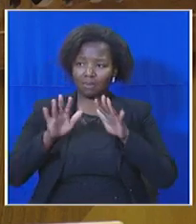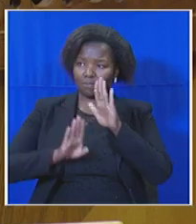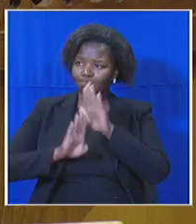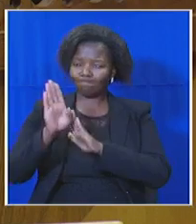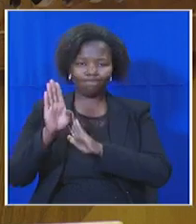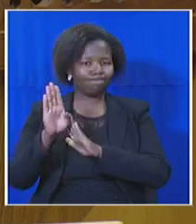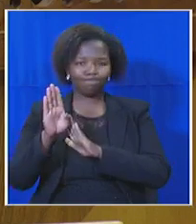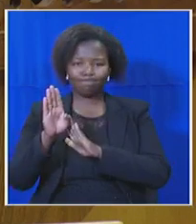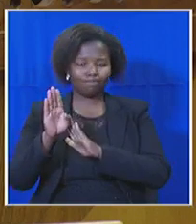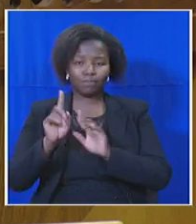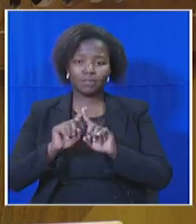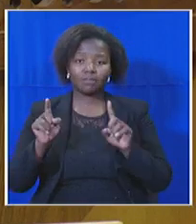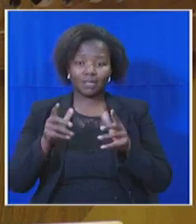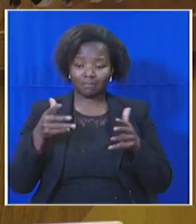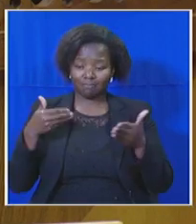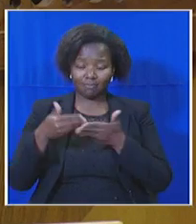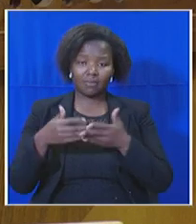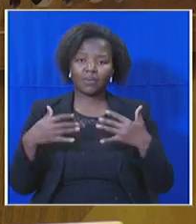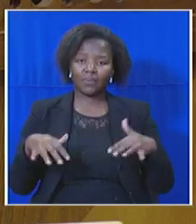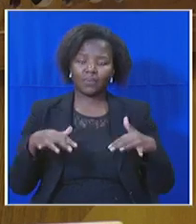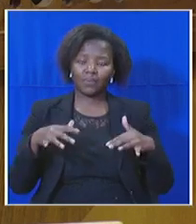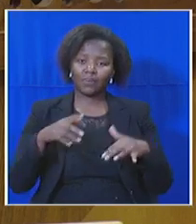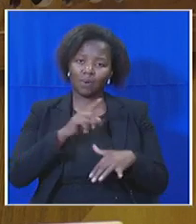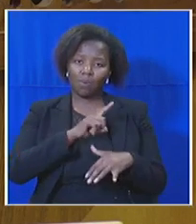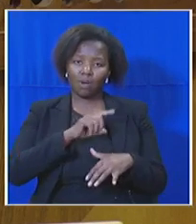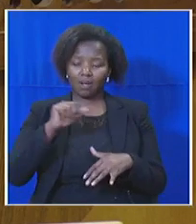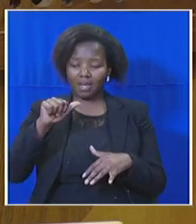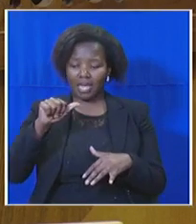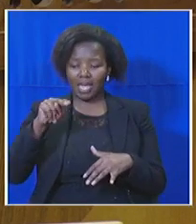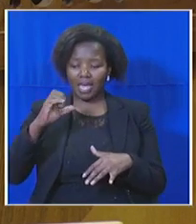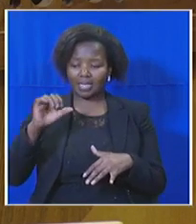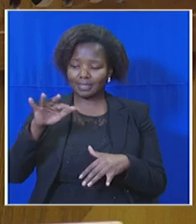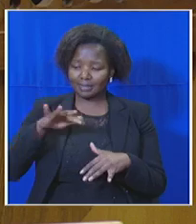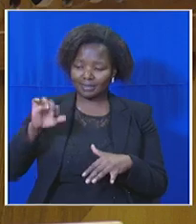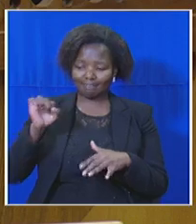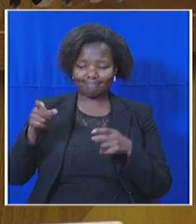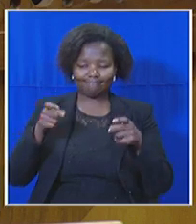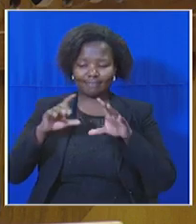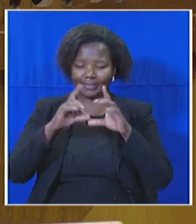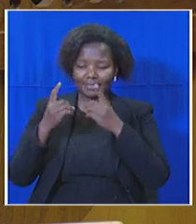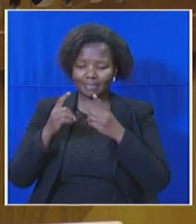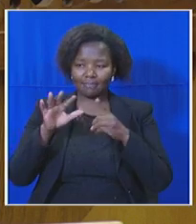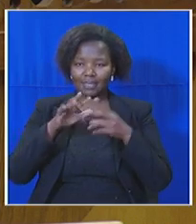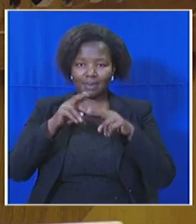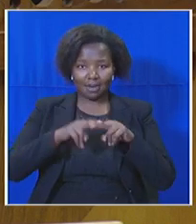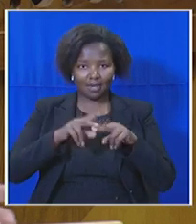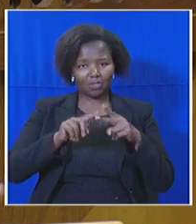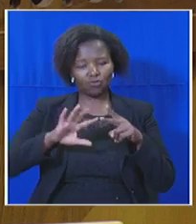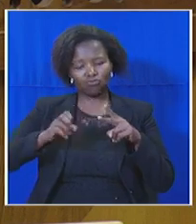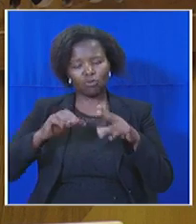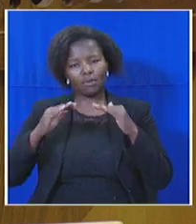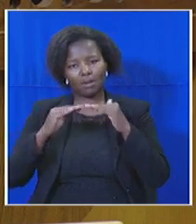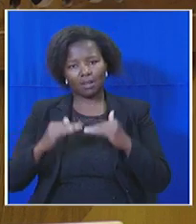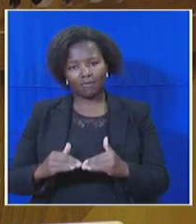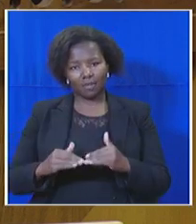citizens. Sadly, this has become part and parcel of the ANC run departments at national and provincial level.